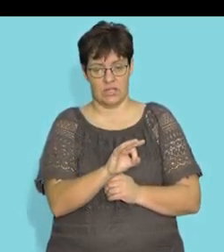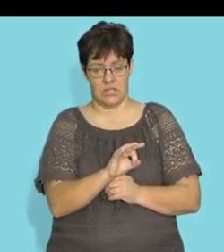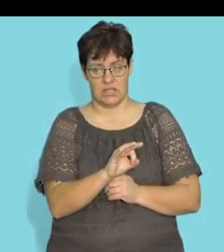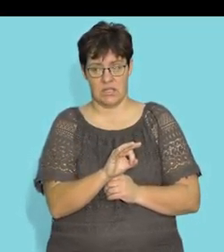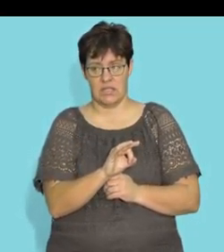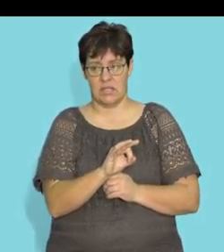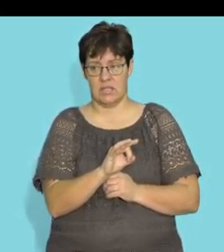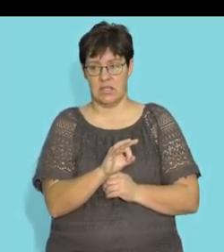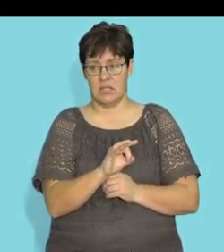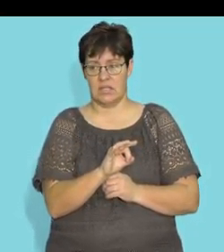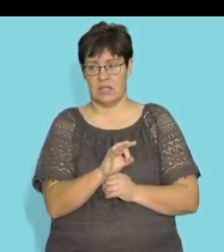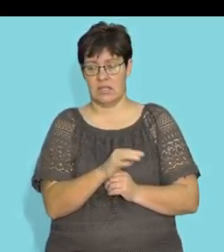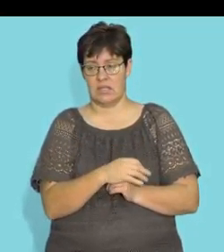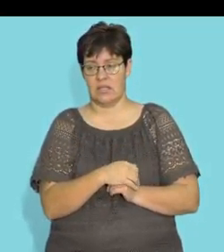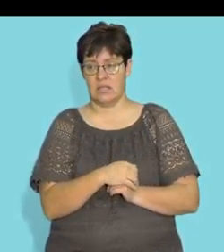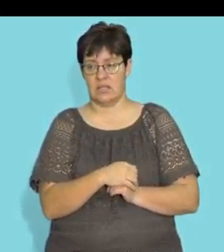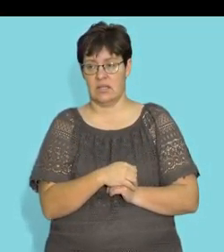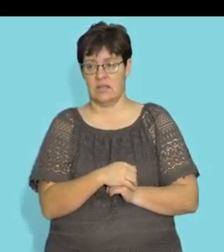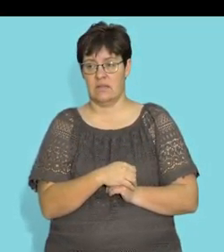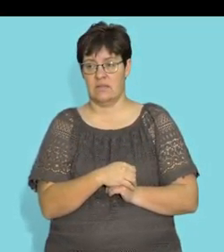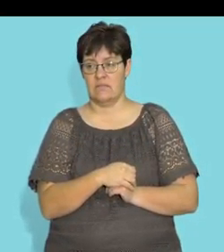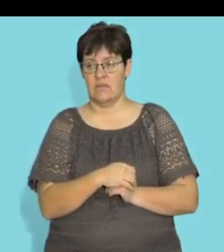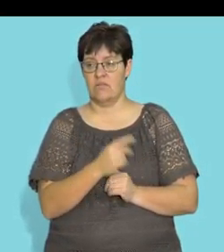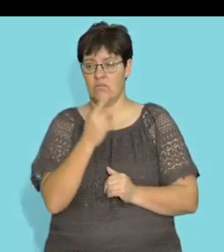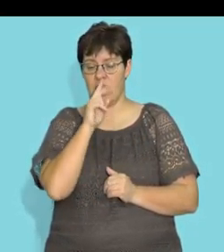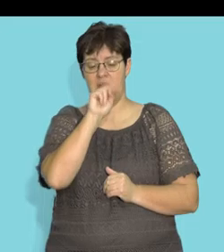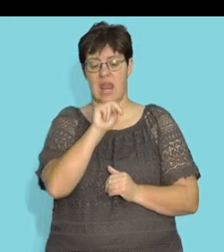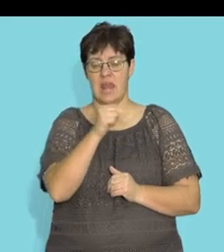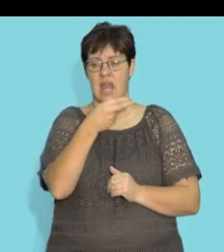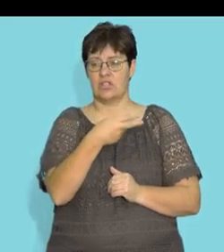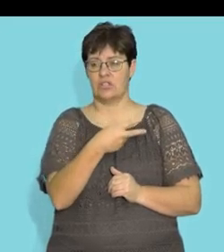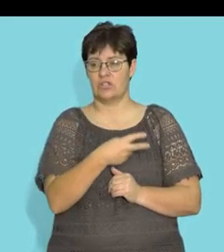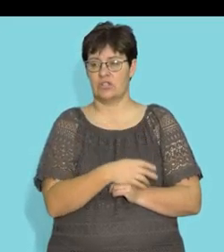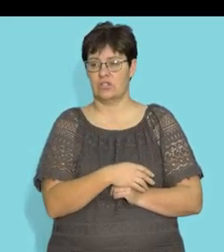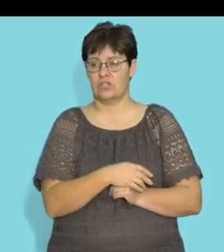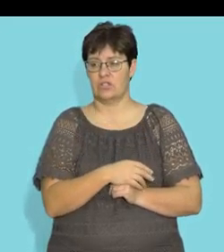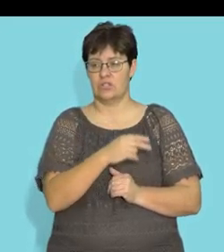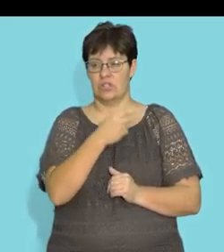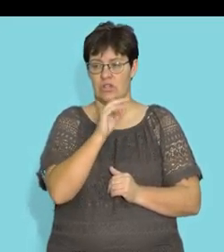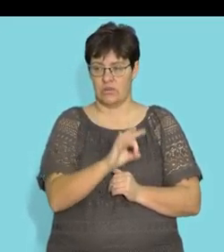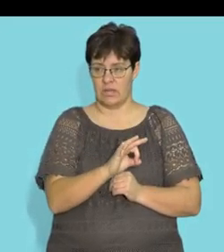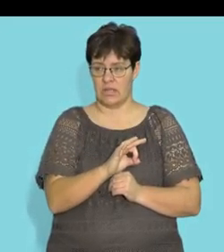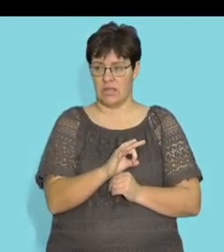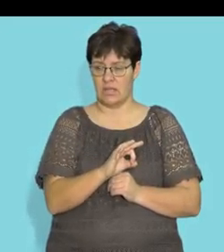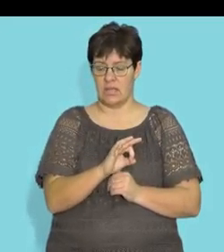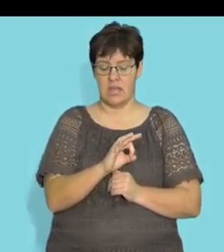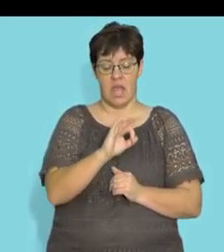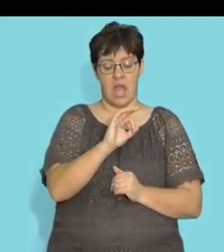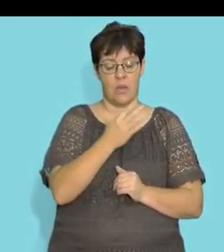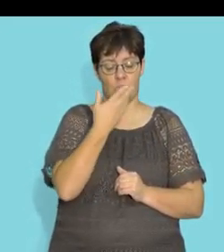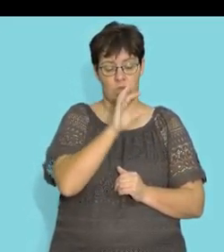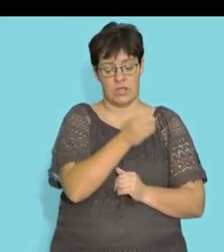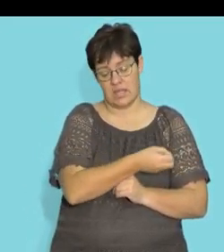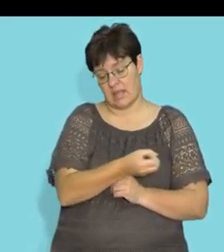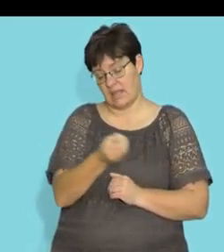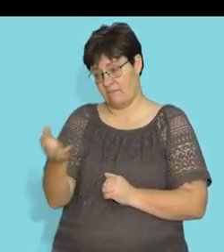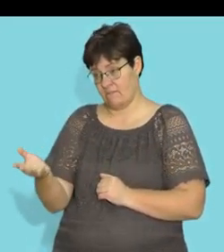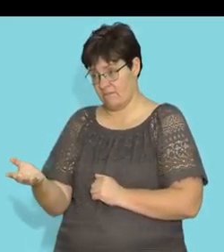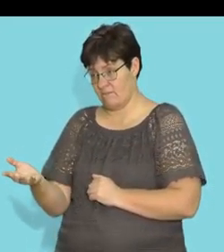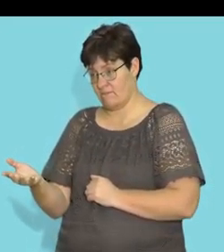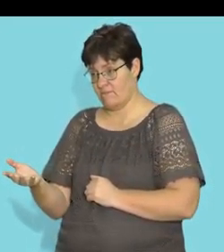ammonium ion, or in this case, ammonium chloride, and we also know water was formed.